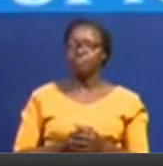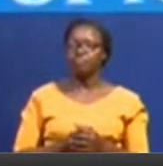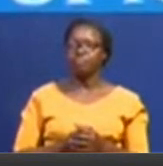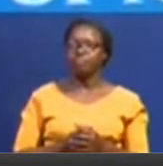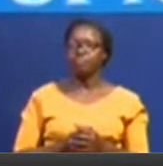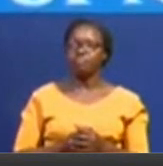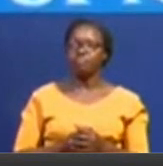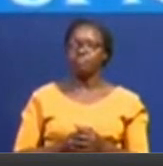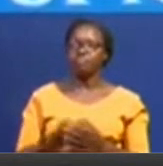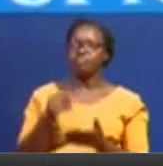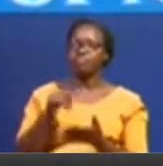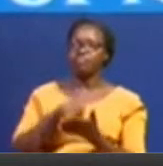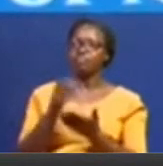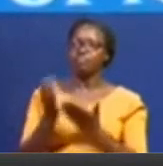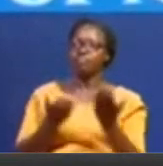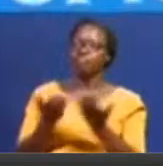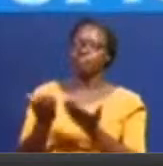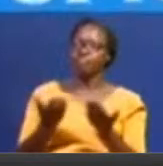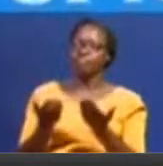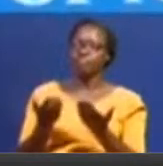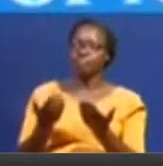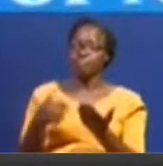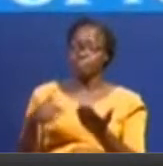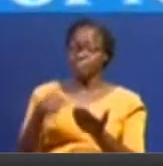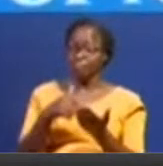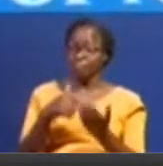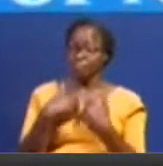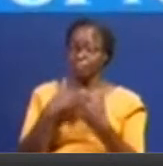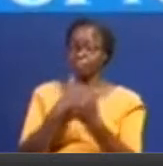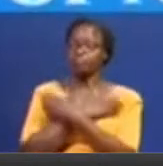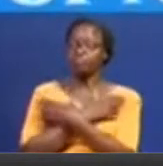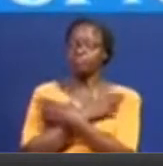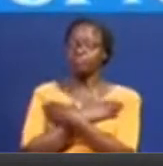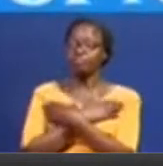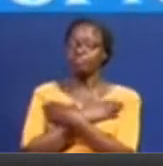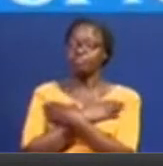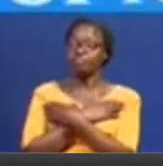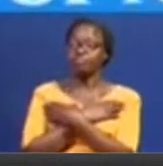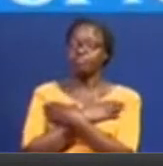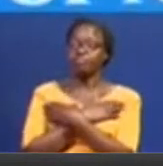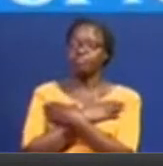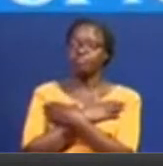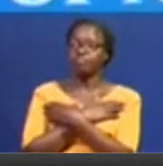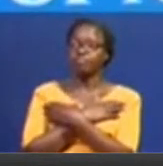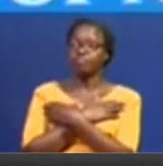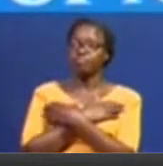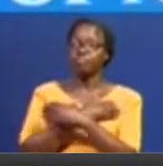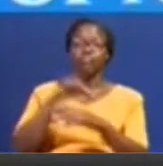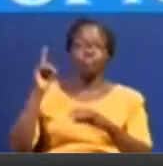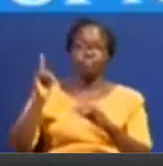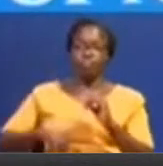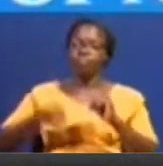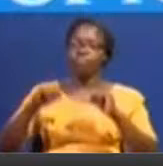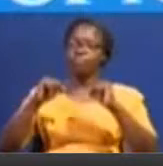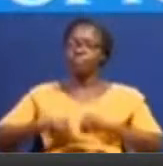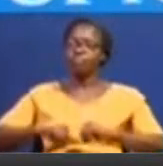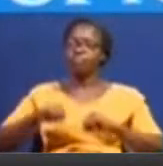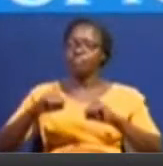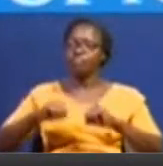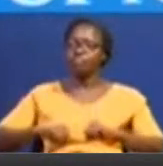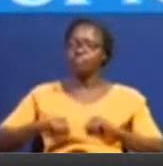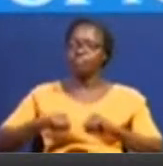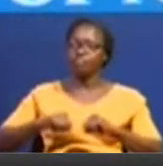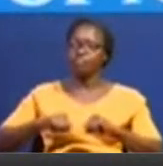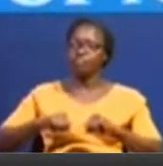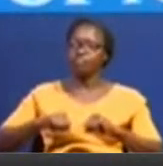That involved a business that we were doing with a friend, and we were unable to agree at the point where we were